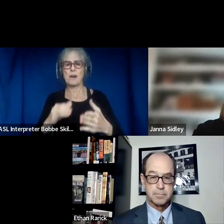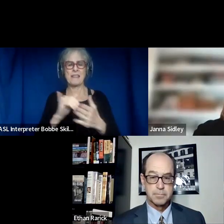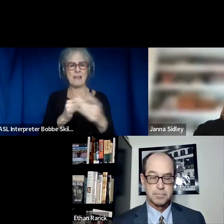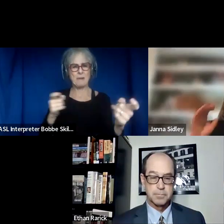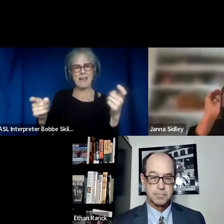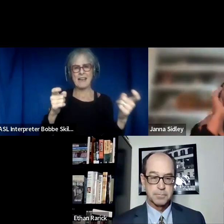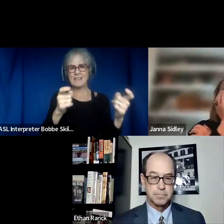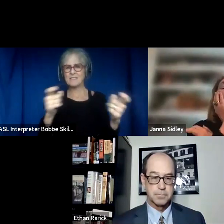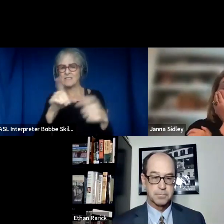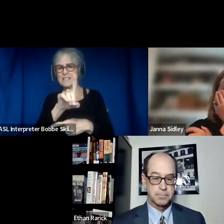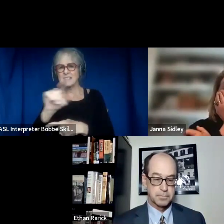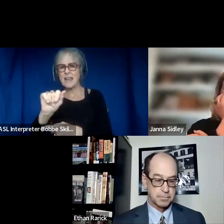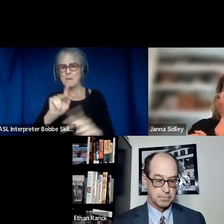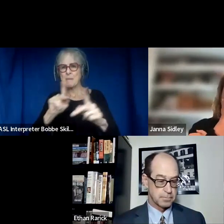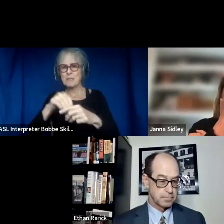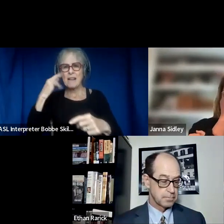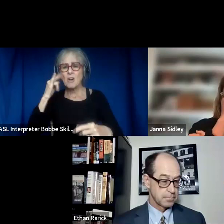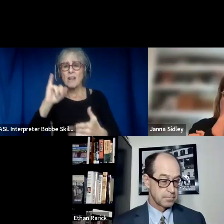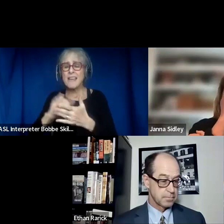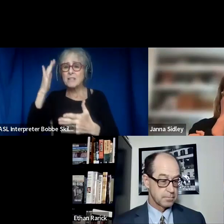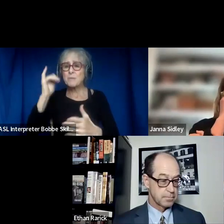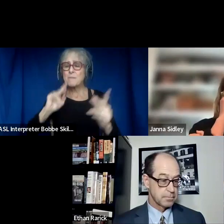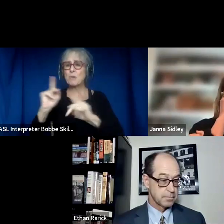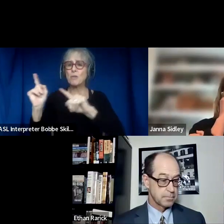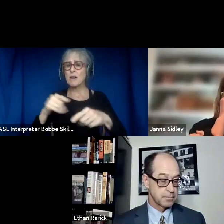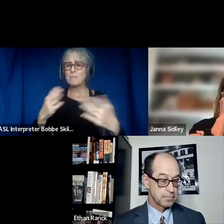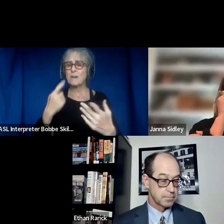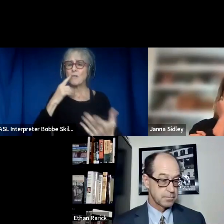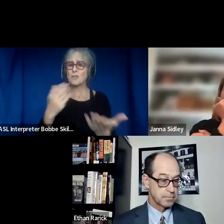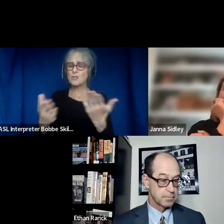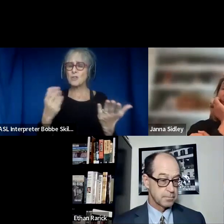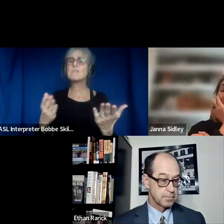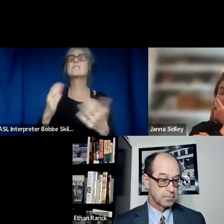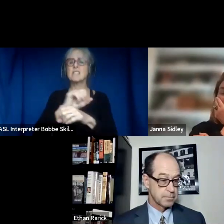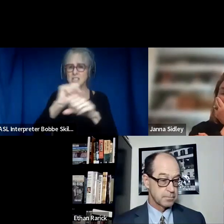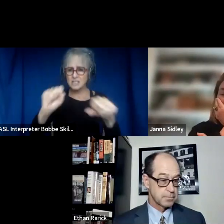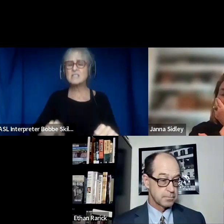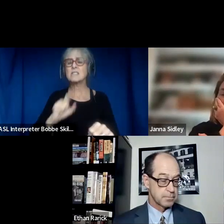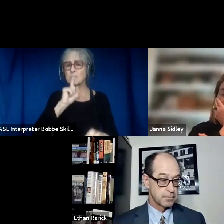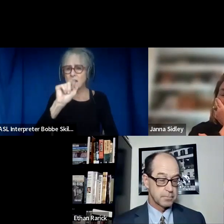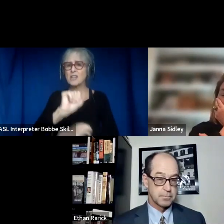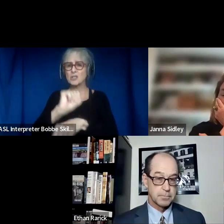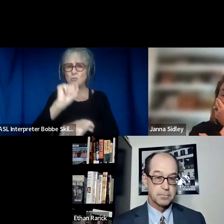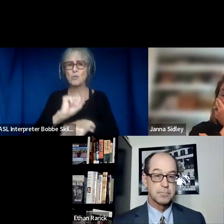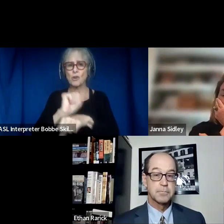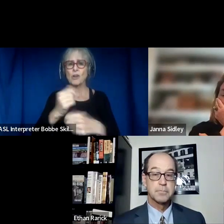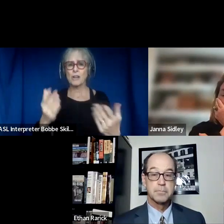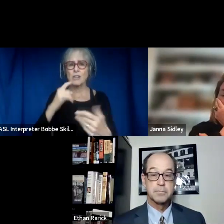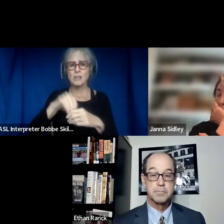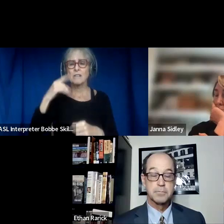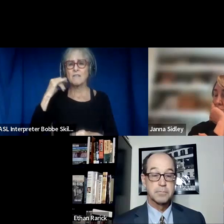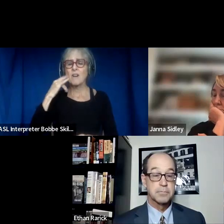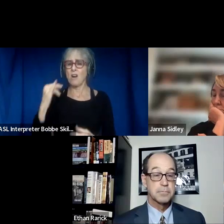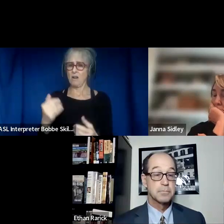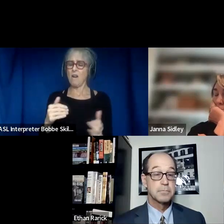come here for this service. This is what people want. This system does work in some cases, in many